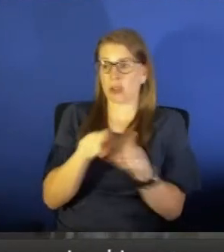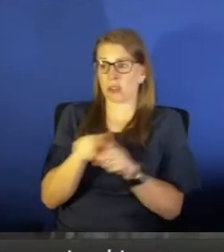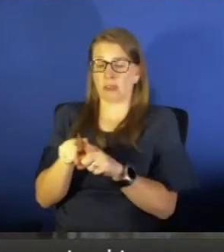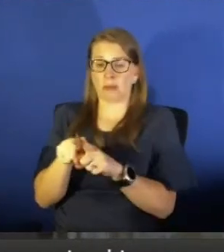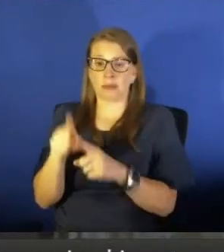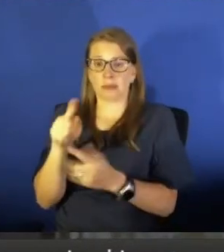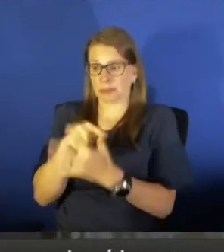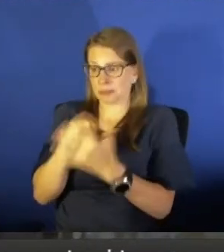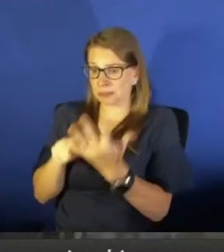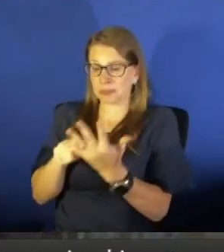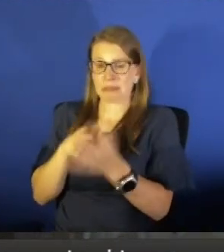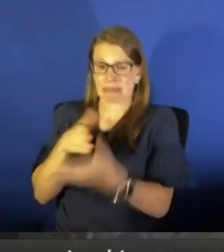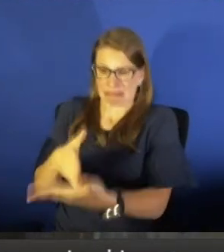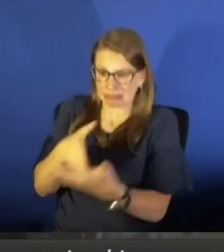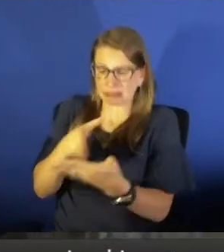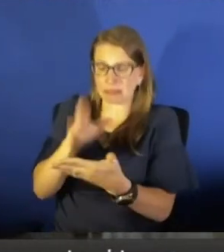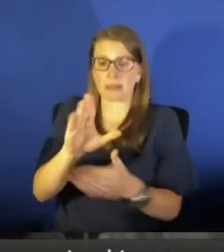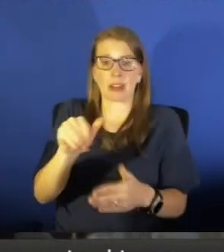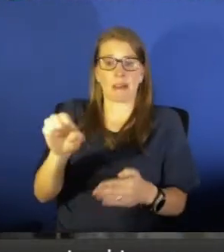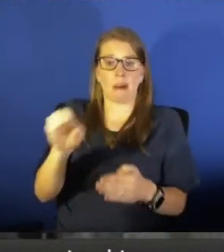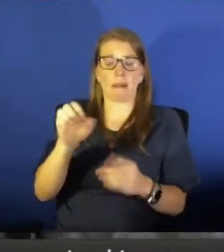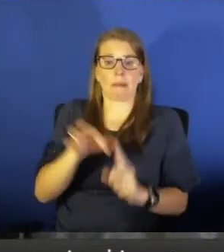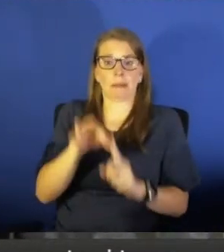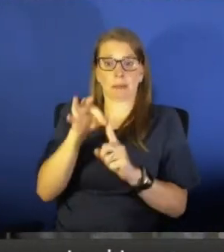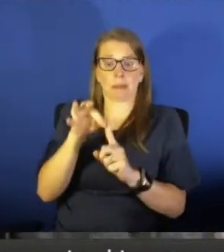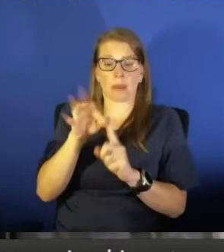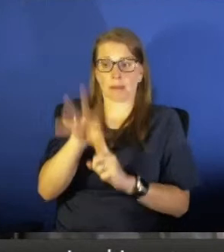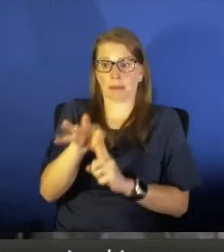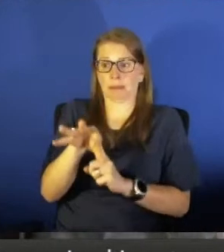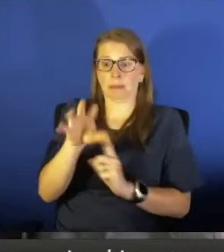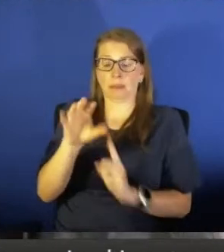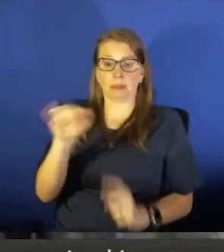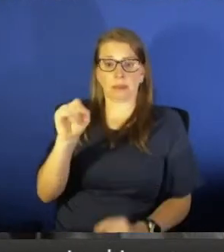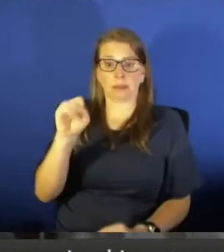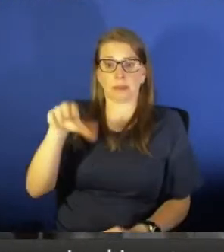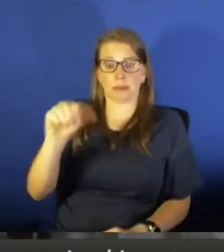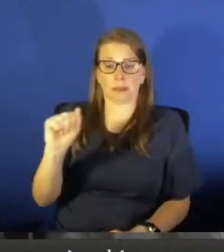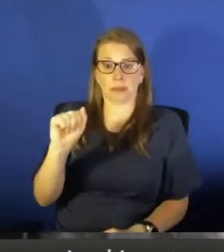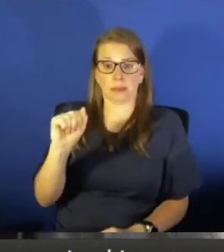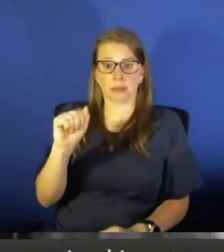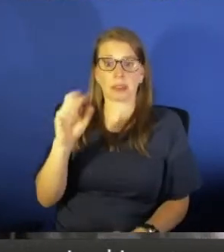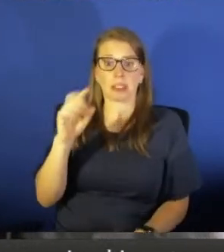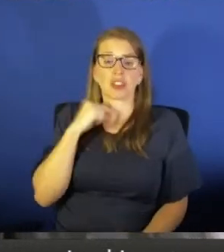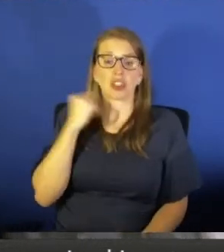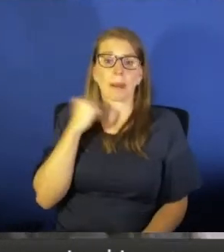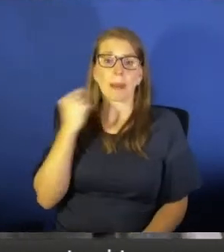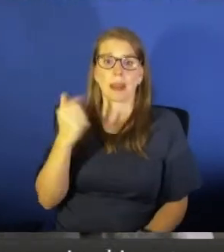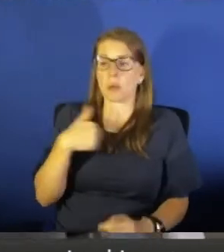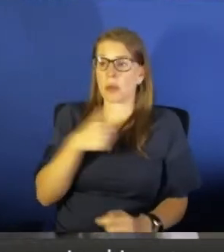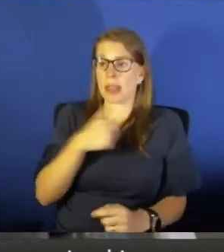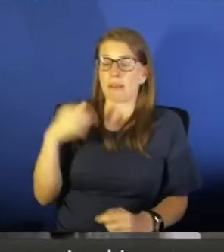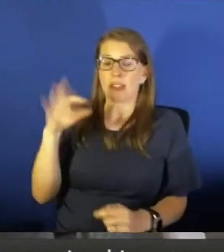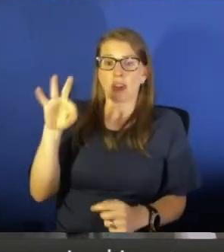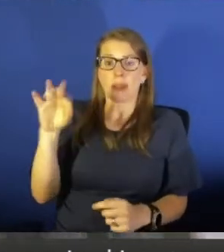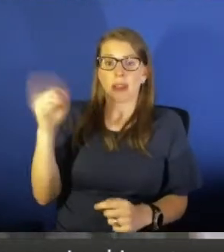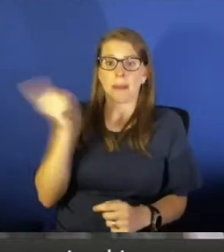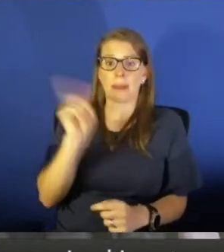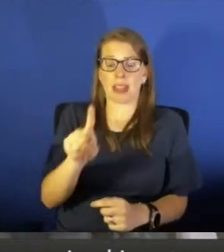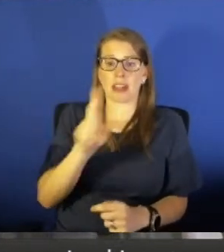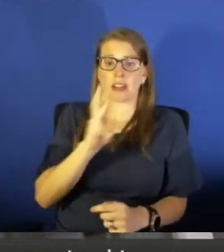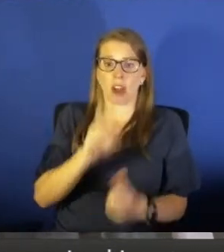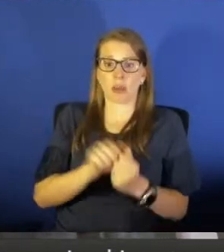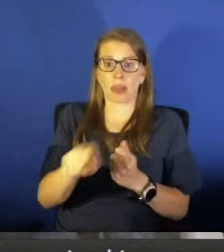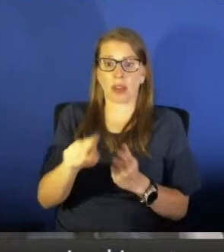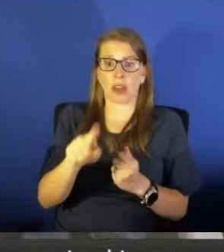case so special. I mean, we just showed you video in Jessica's story of a chaplain. We happen to have video of a chaplain coming in and talking to her. That's how dire